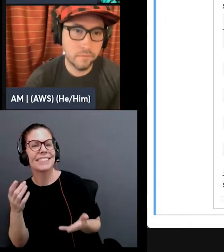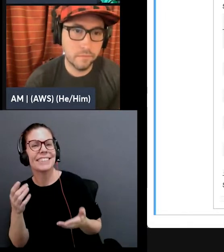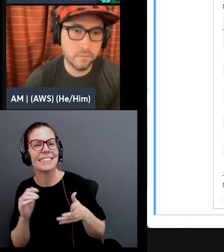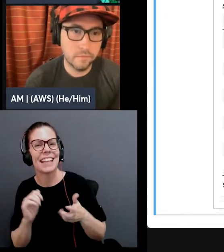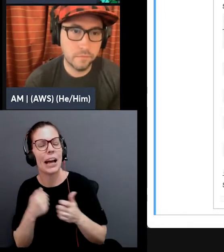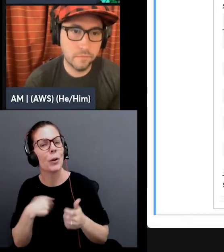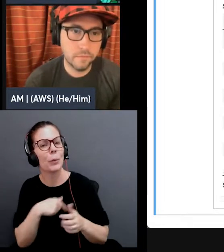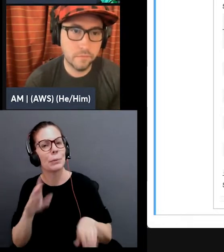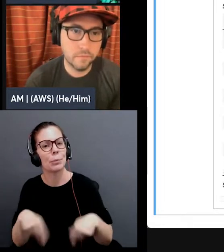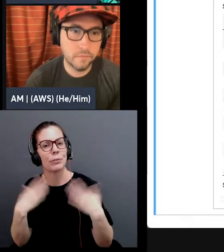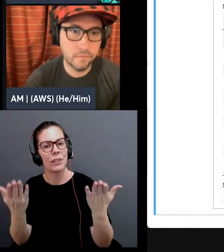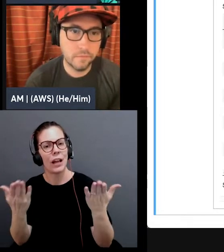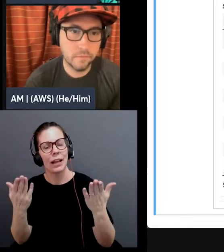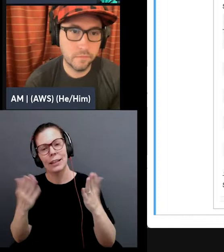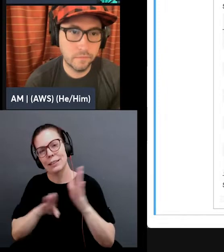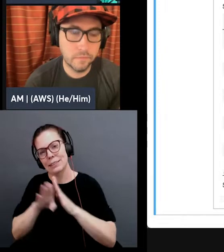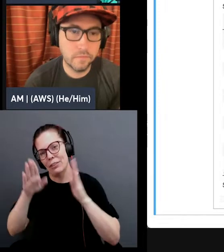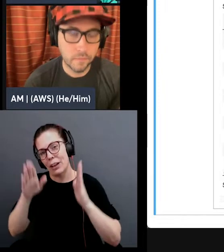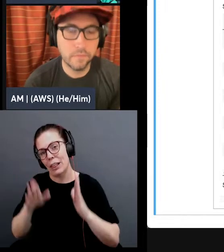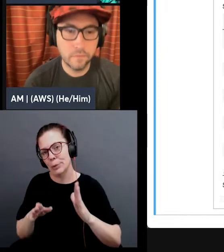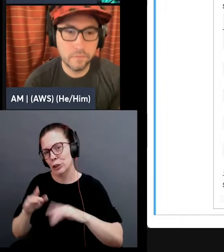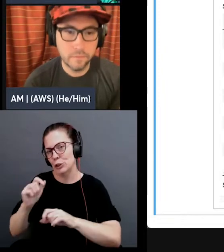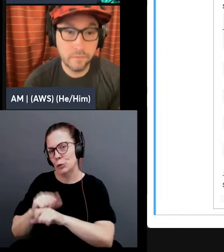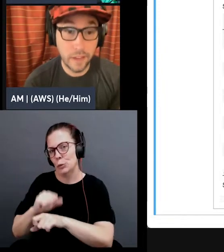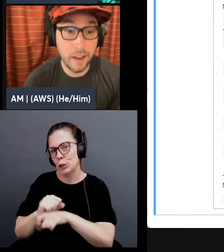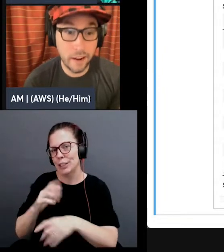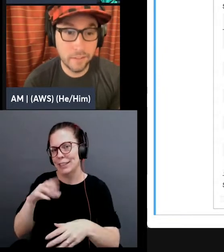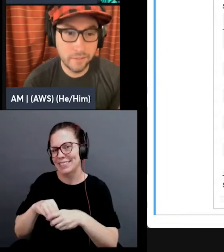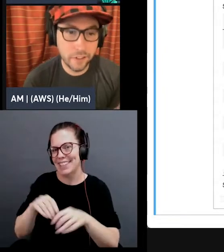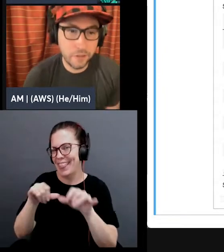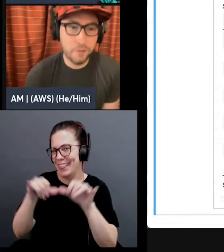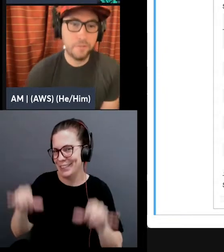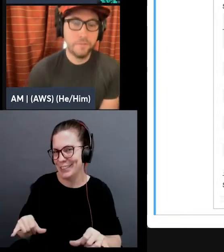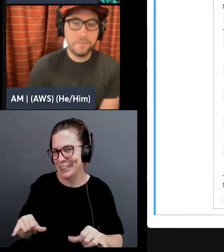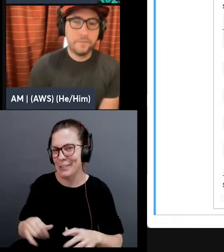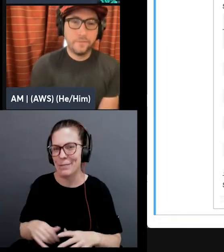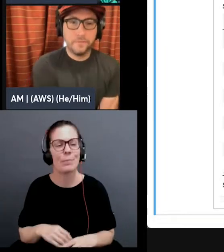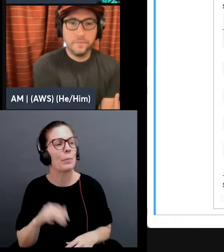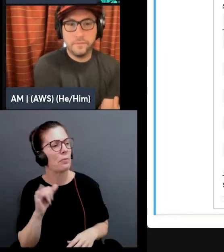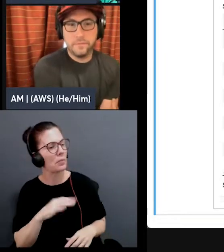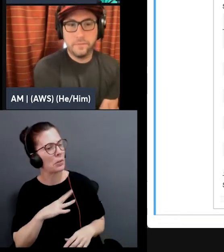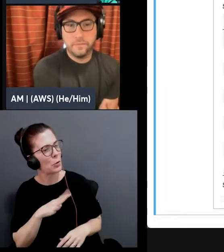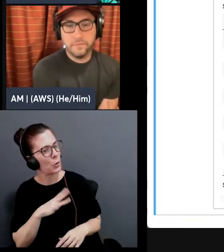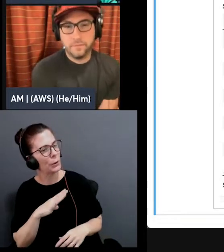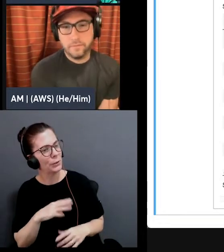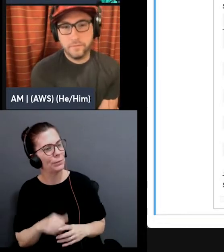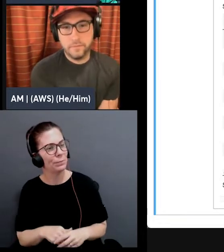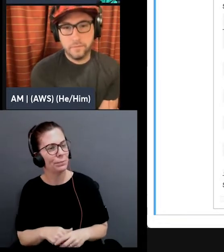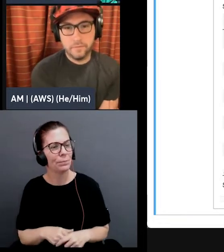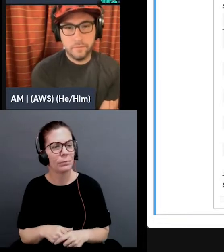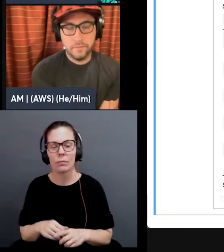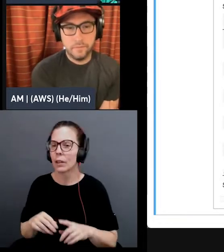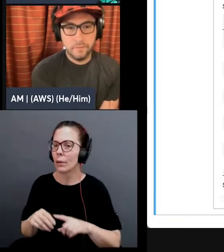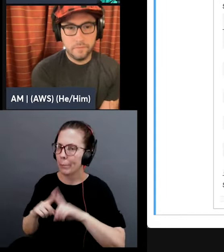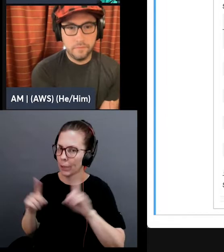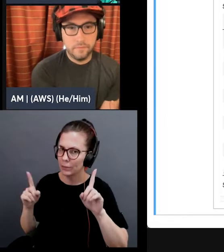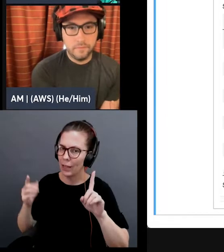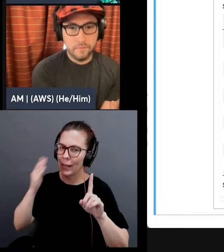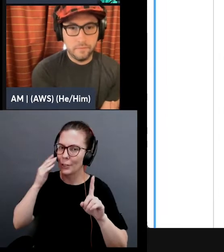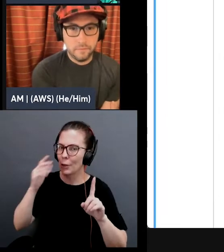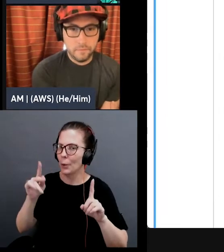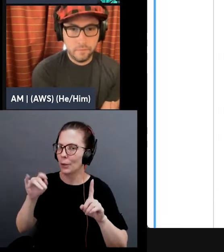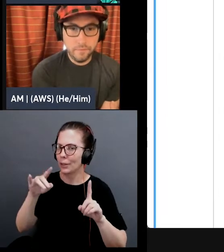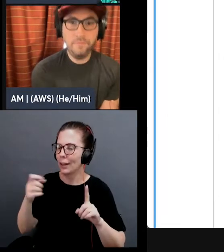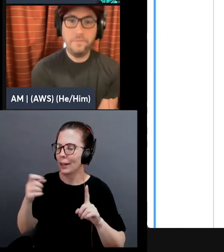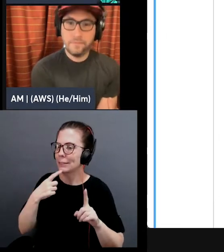provide for developers to be able to work inside the system. Yeah, very cool. But I know Kyle said he likes